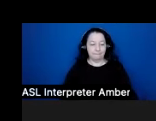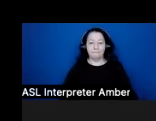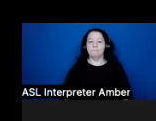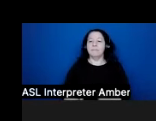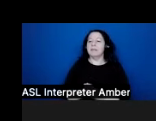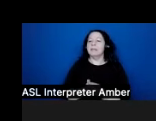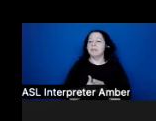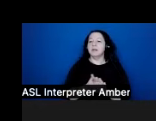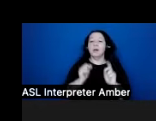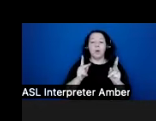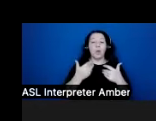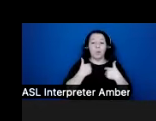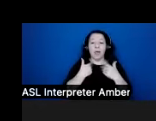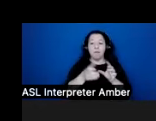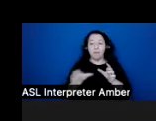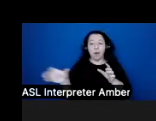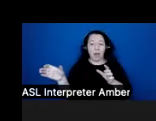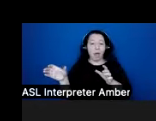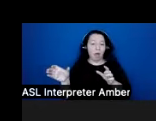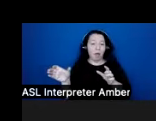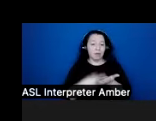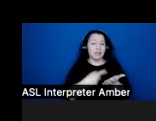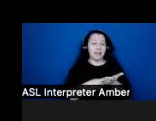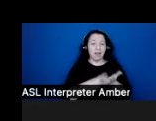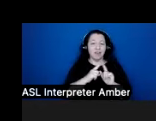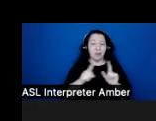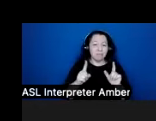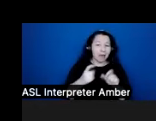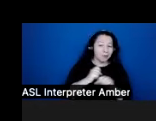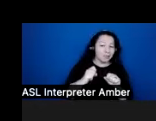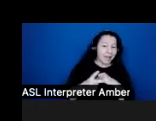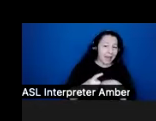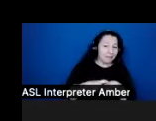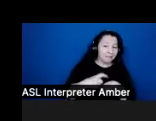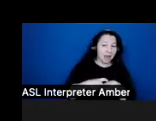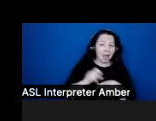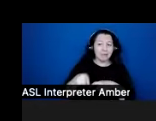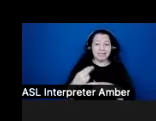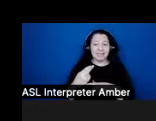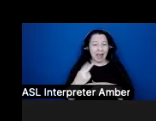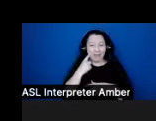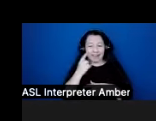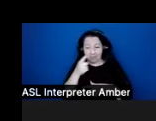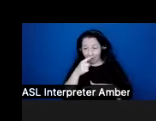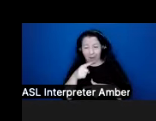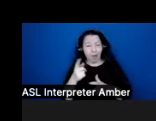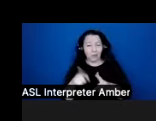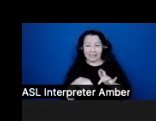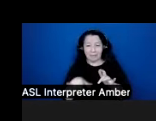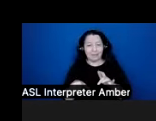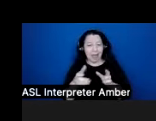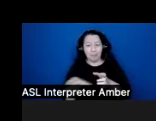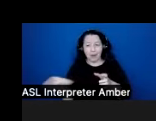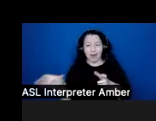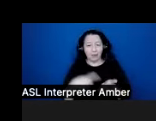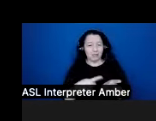Okay, so we have a breakout room discussion, but for the sake of time, I think, Steph, if it's okay with you, we'll skip the breakout room discussion and I'll just go over the